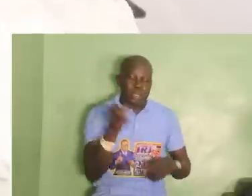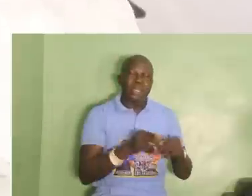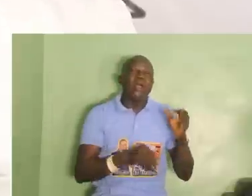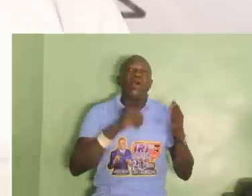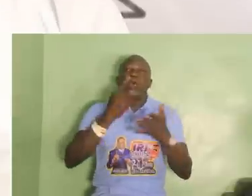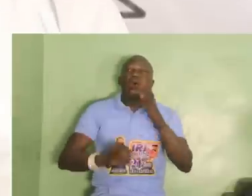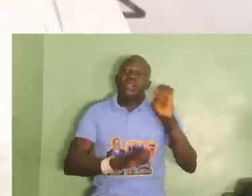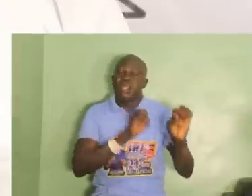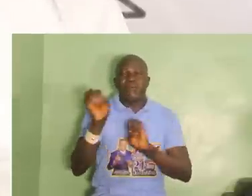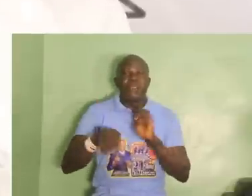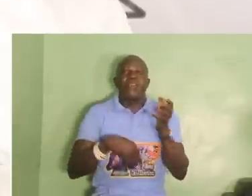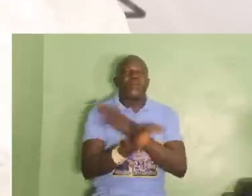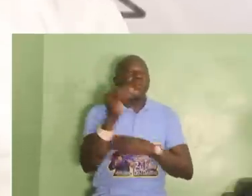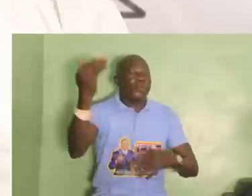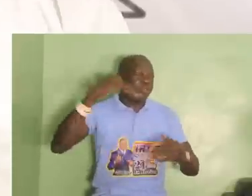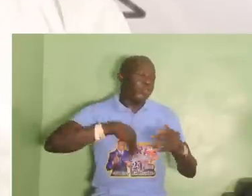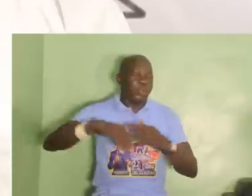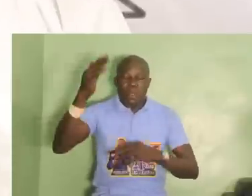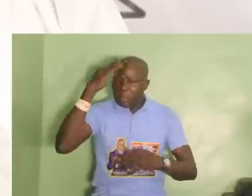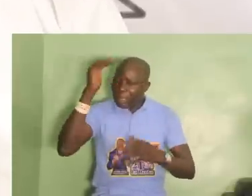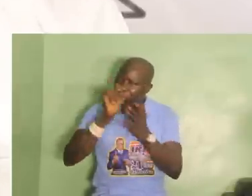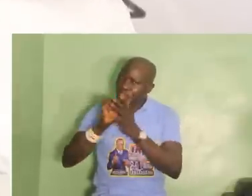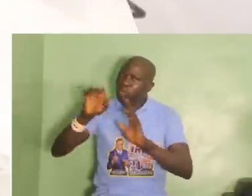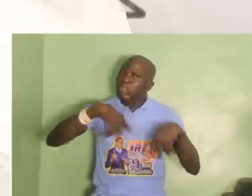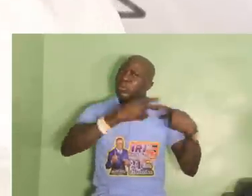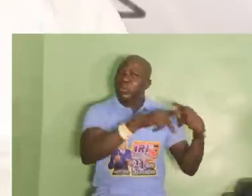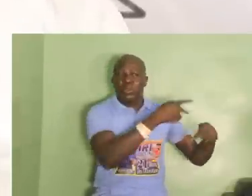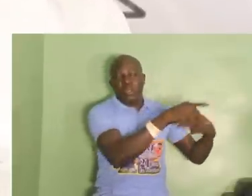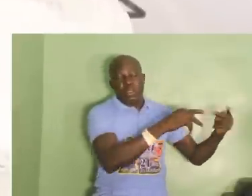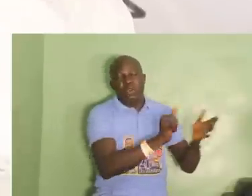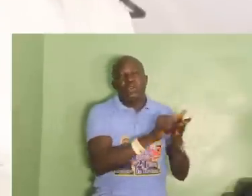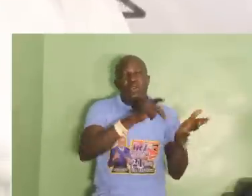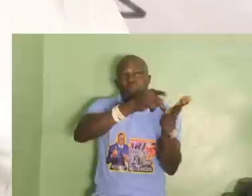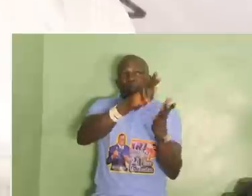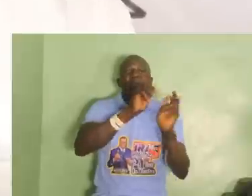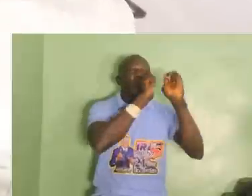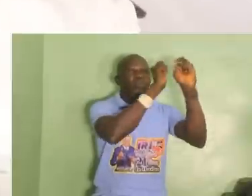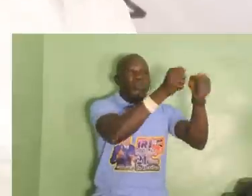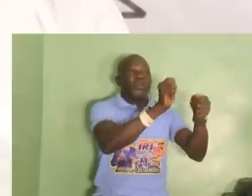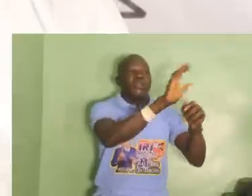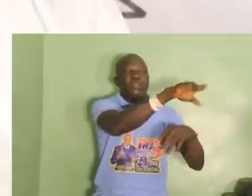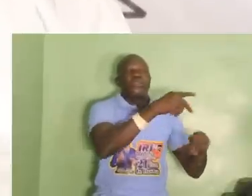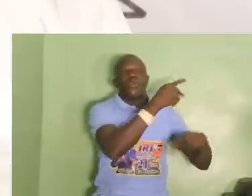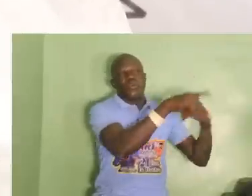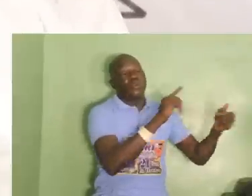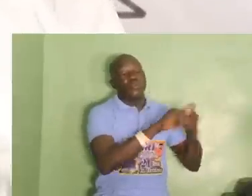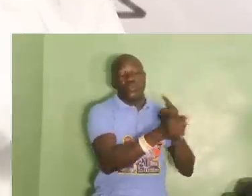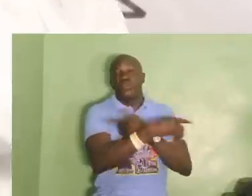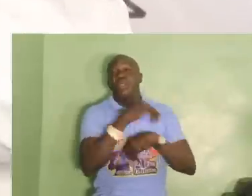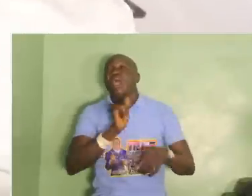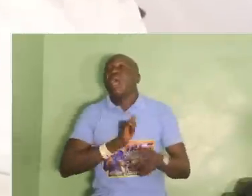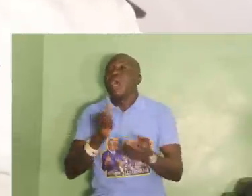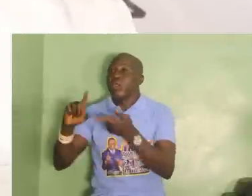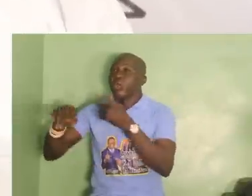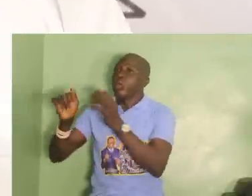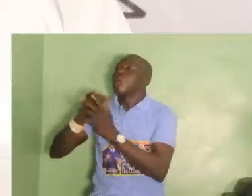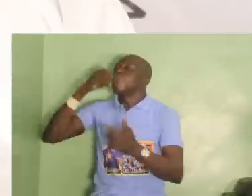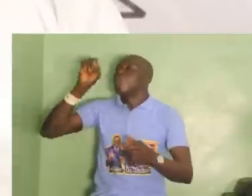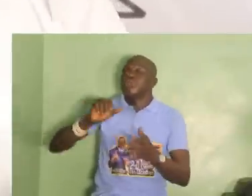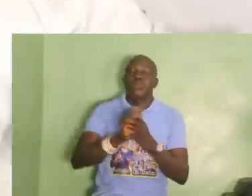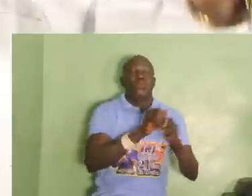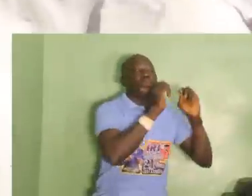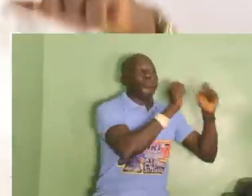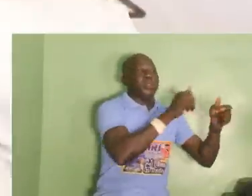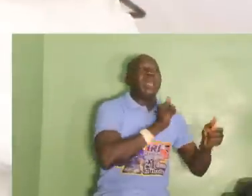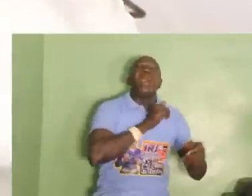da olohun I know everyone to answer you I know the fe dide mercy want to rise mo kokoro yen dani hold your key lagun mejo by 8